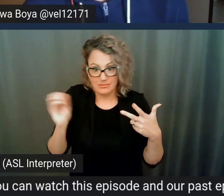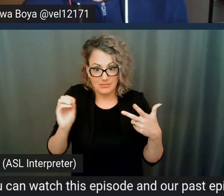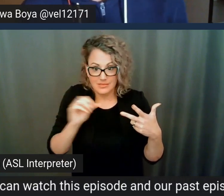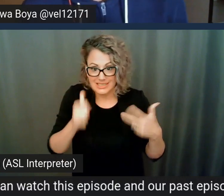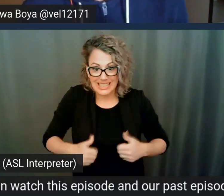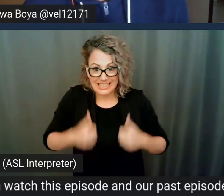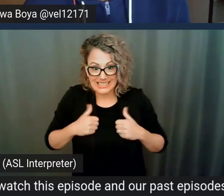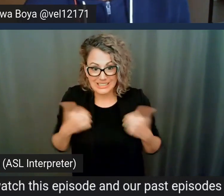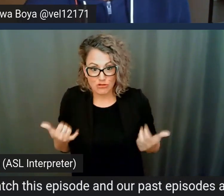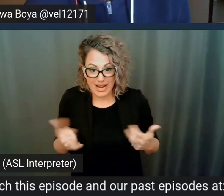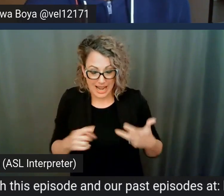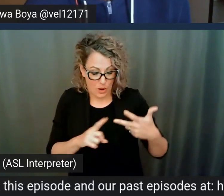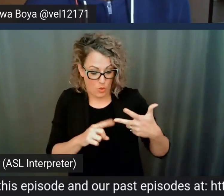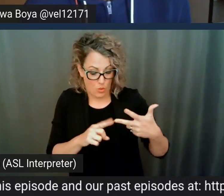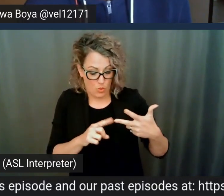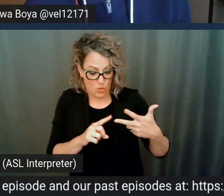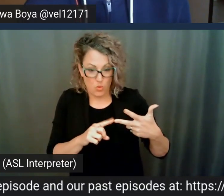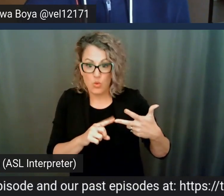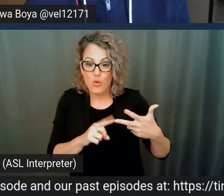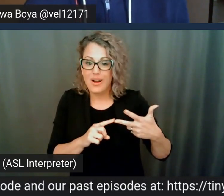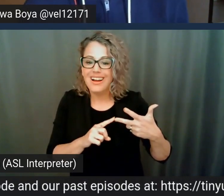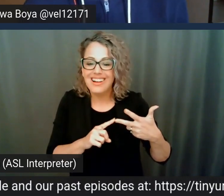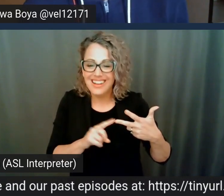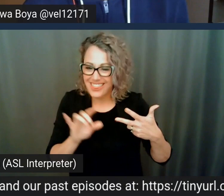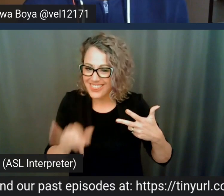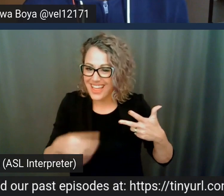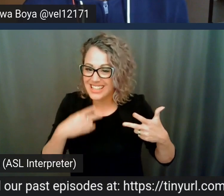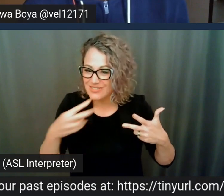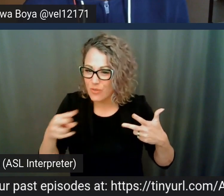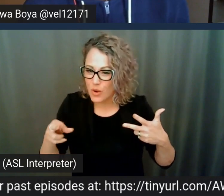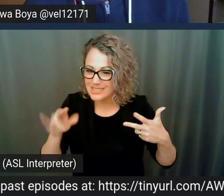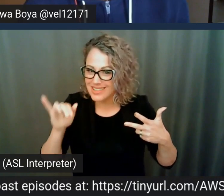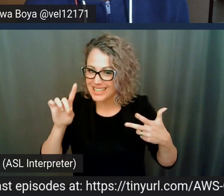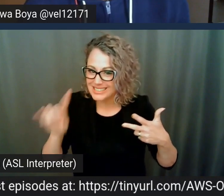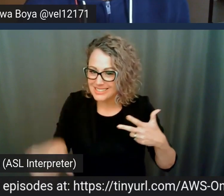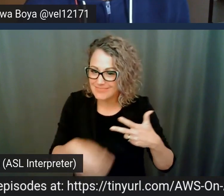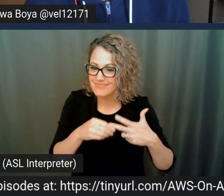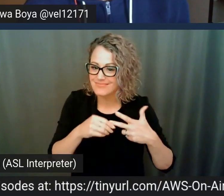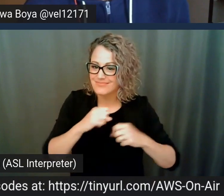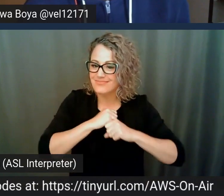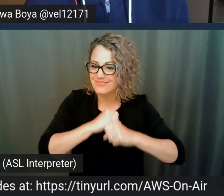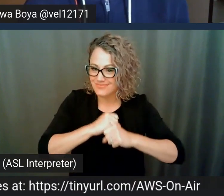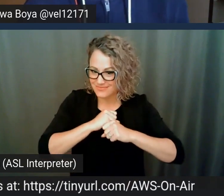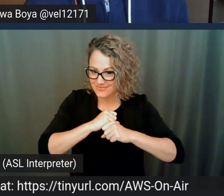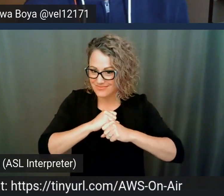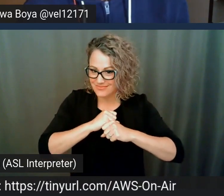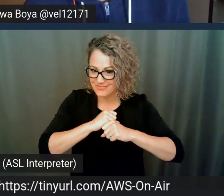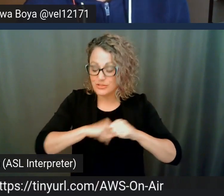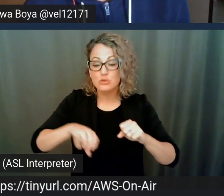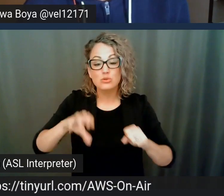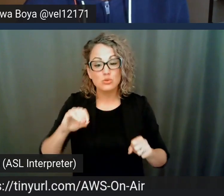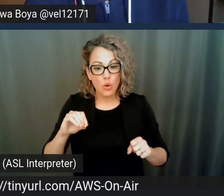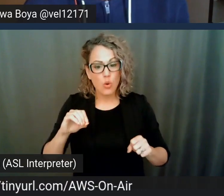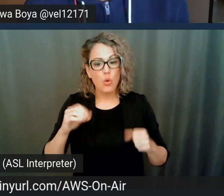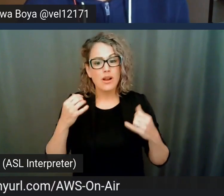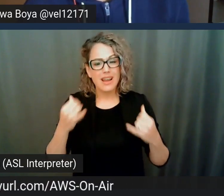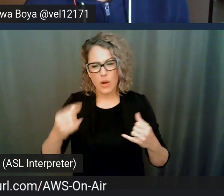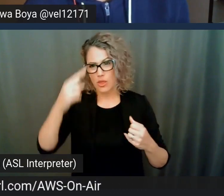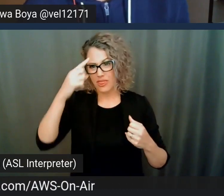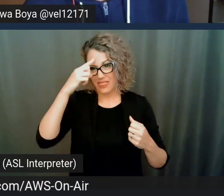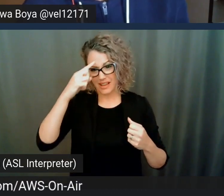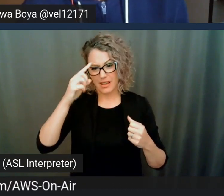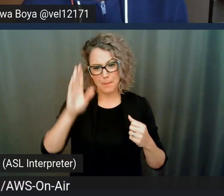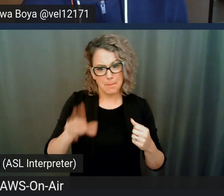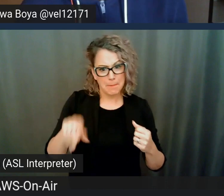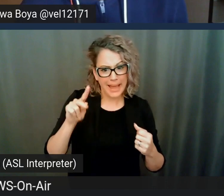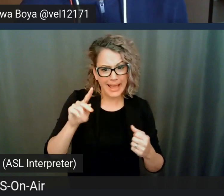ID adds that third pillar of security for a contact center operation. And so if you think of a bank or financial